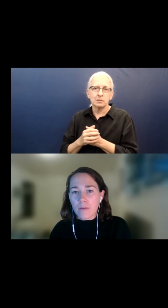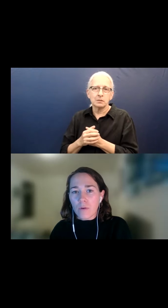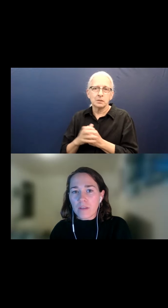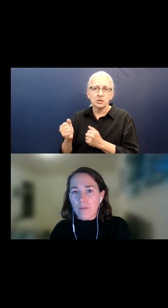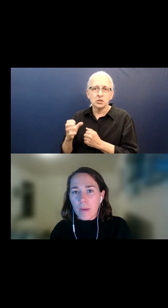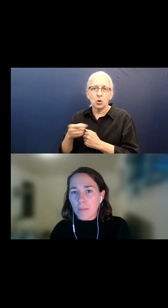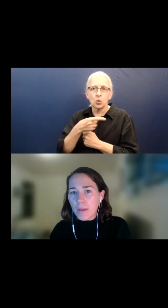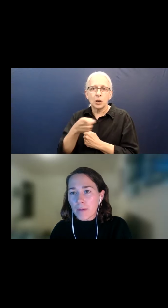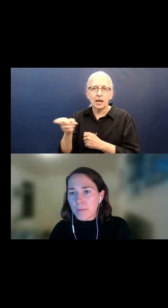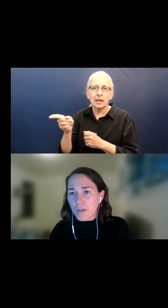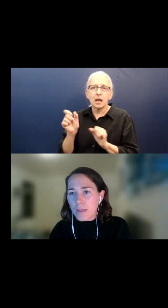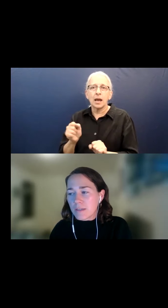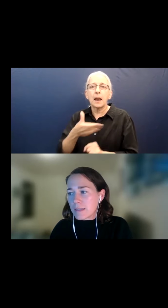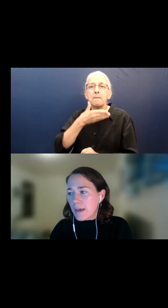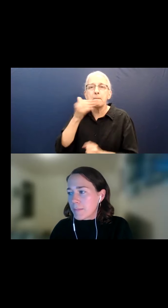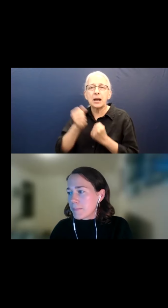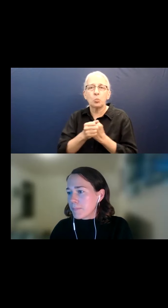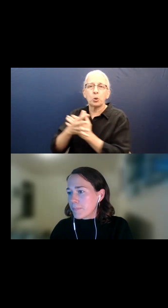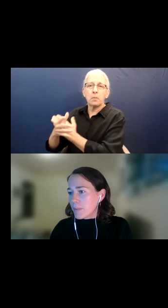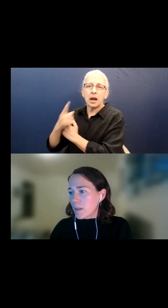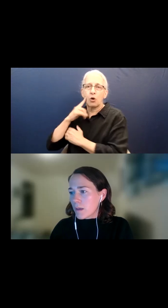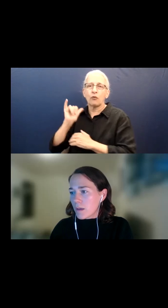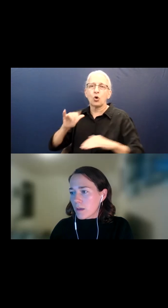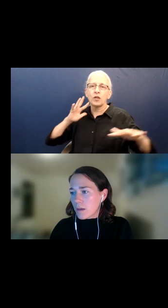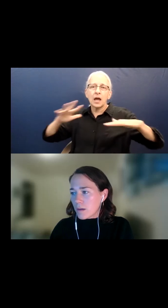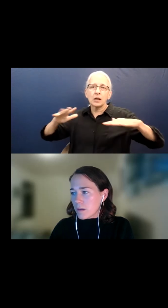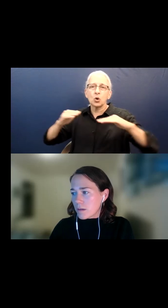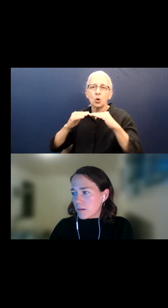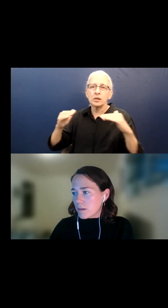of noise level might be during the daytime.